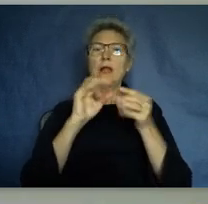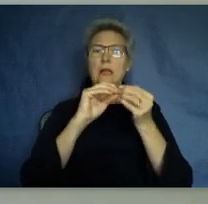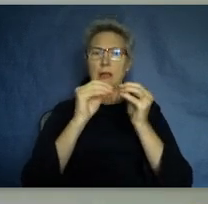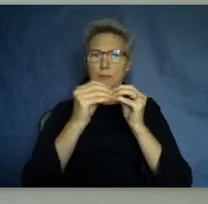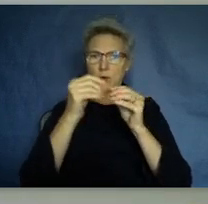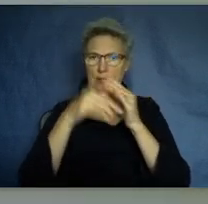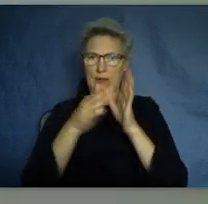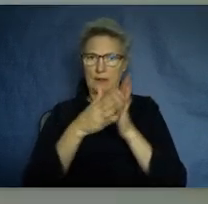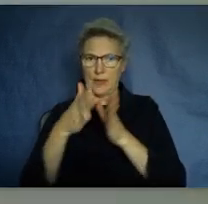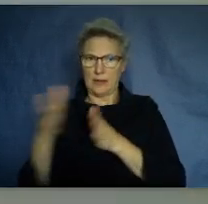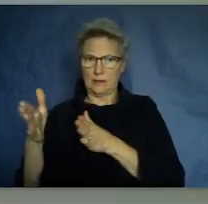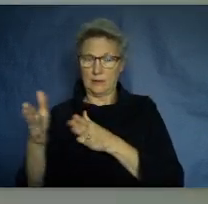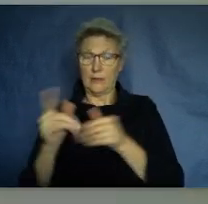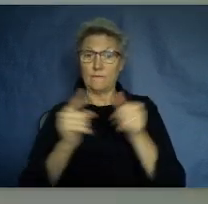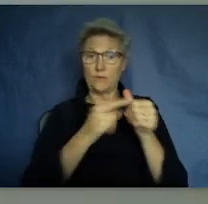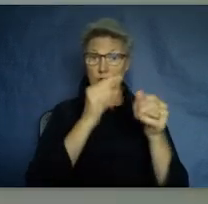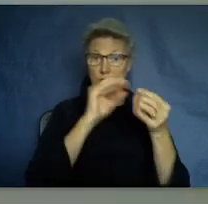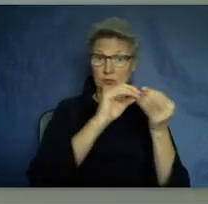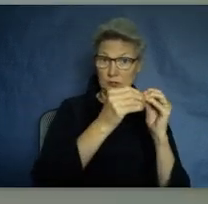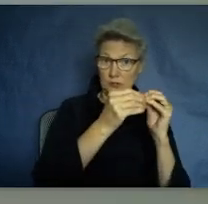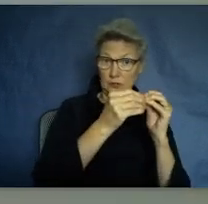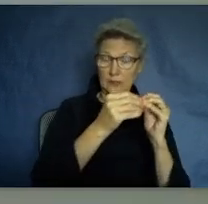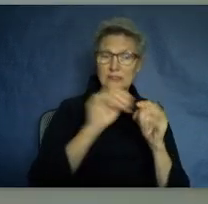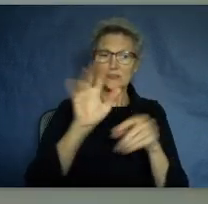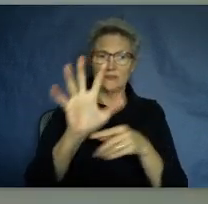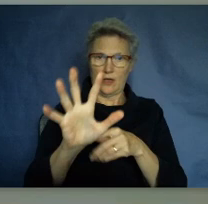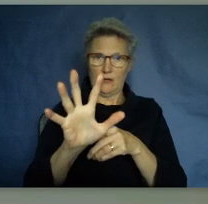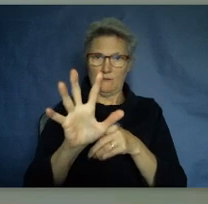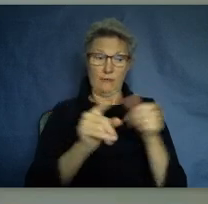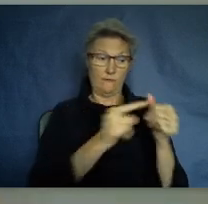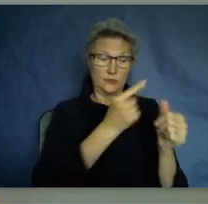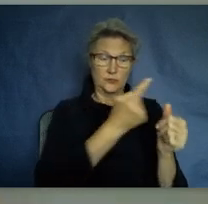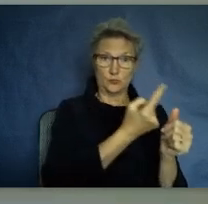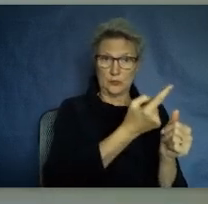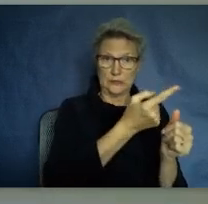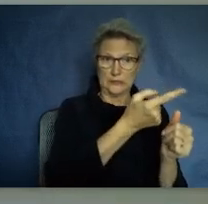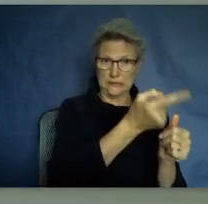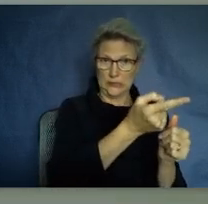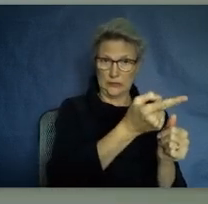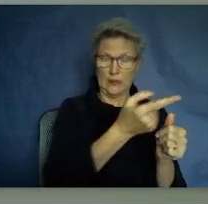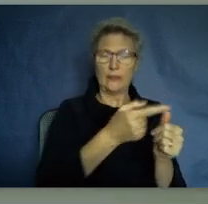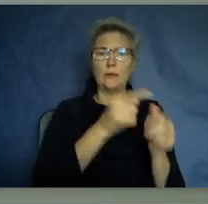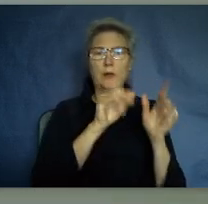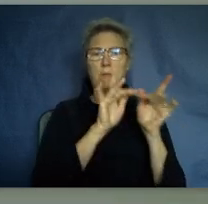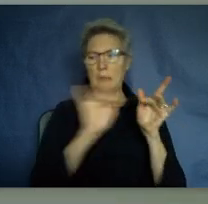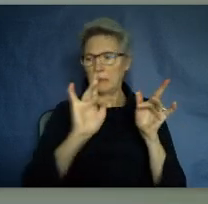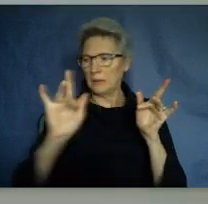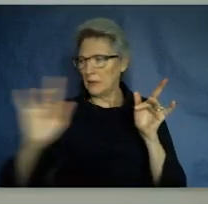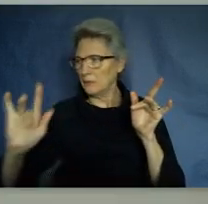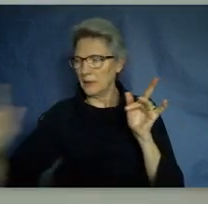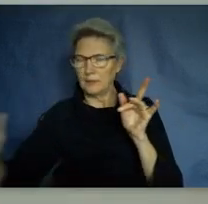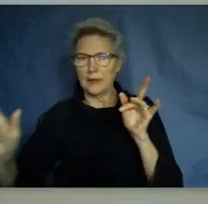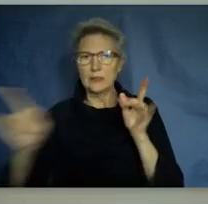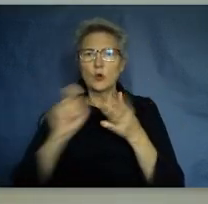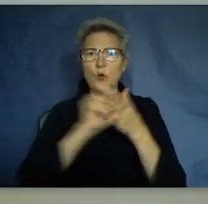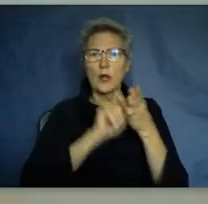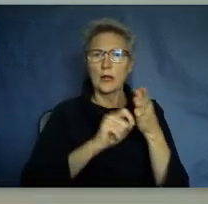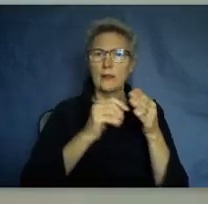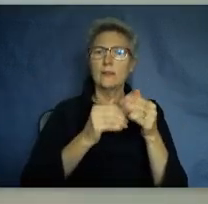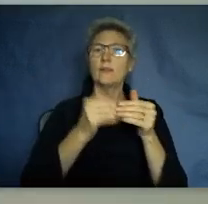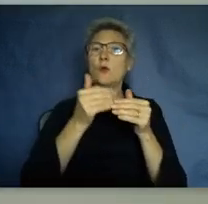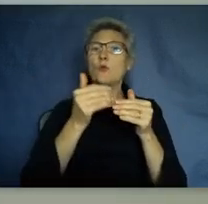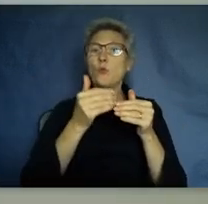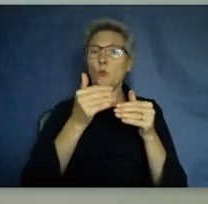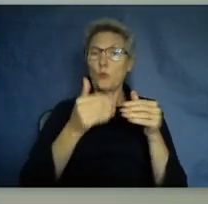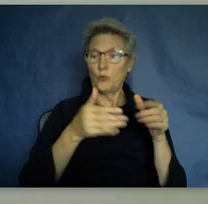us that our first term is 5, and our first term is already listed, and then we have blanks here to fill in the rest of these terms. So